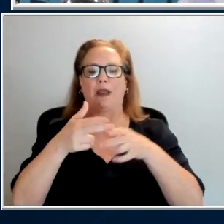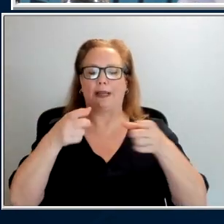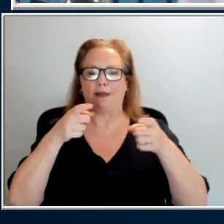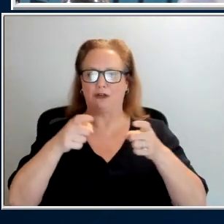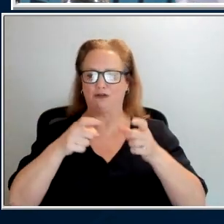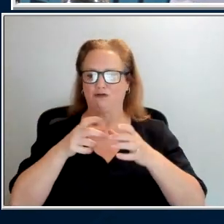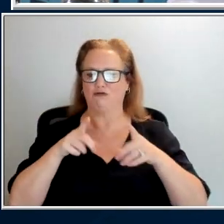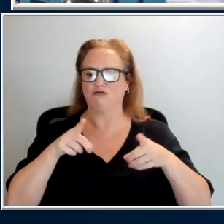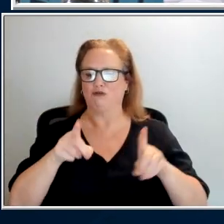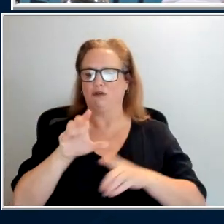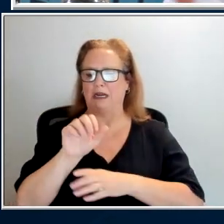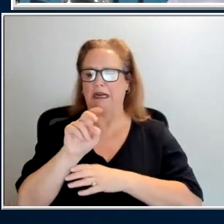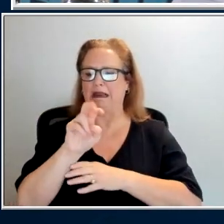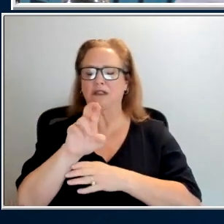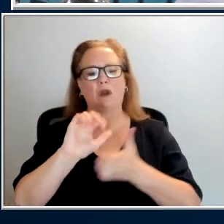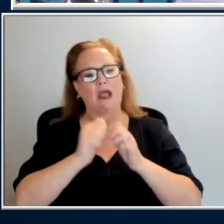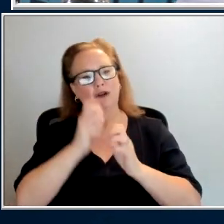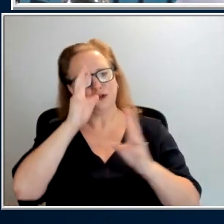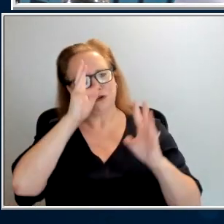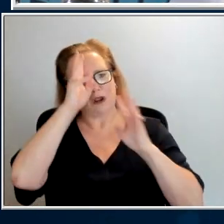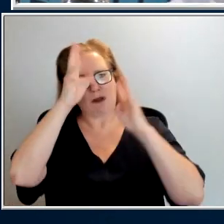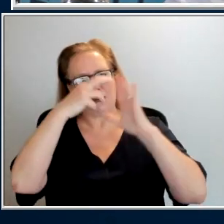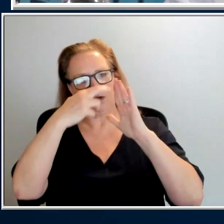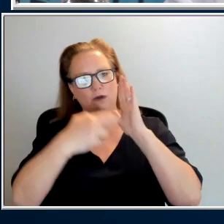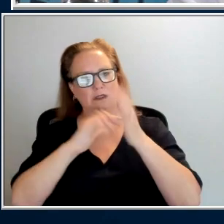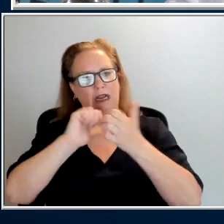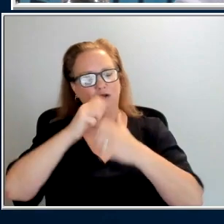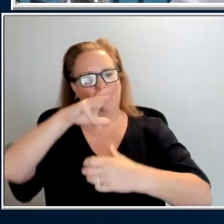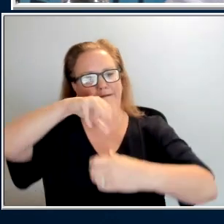behind creating those? How did you get involved with all of that?